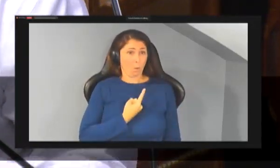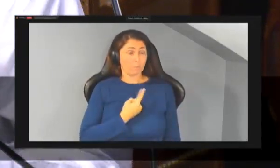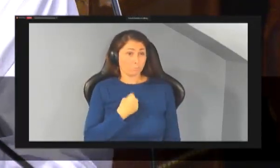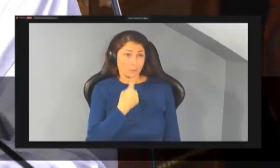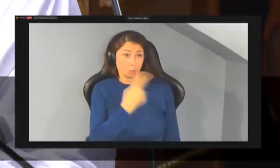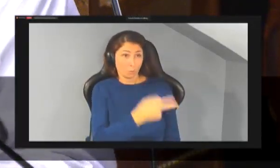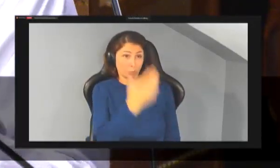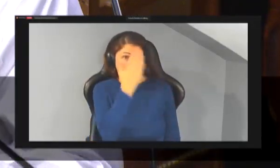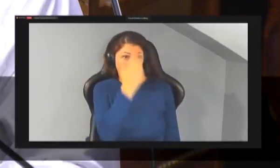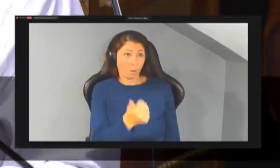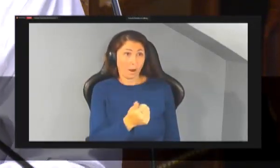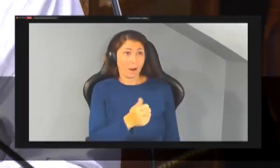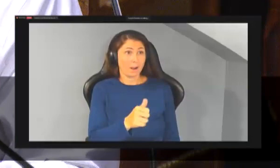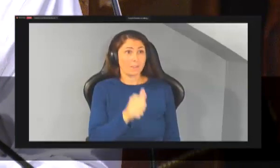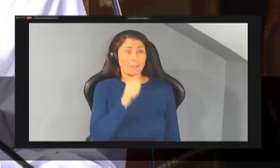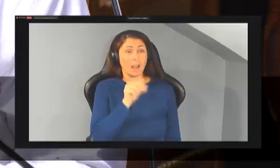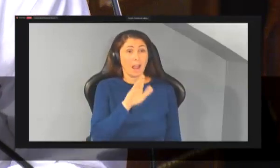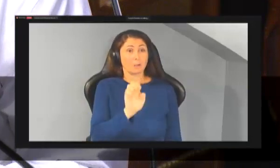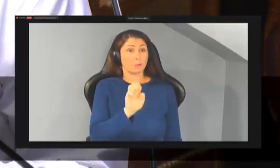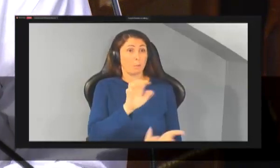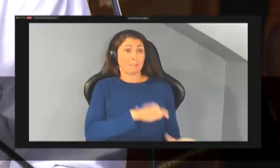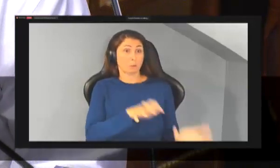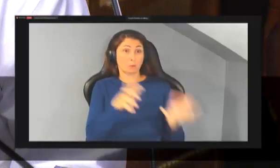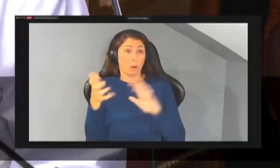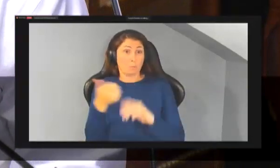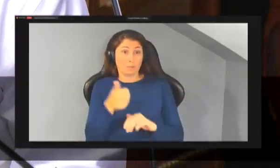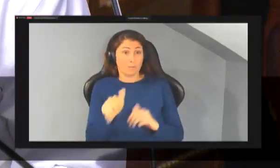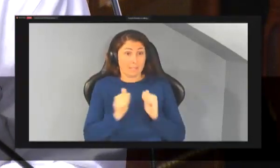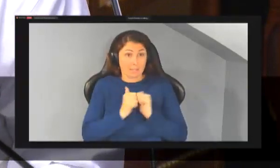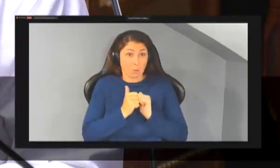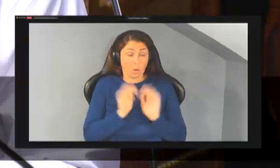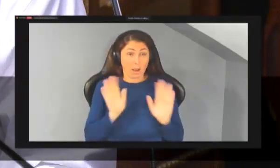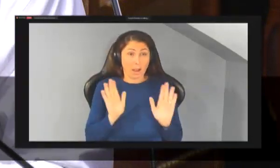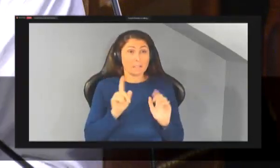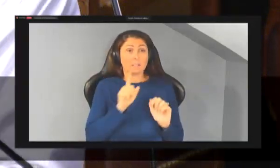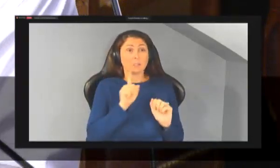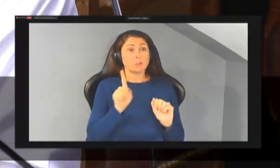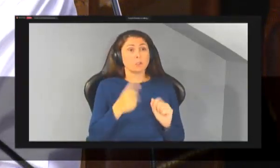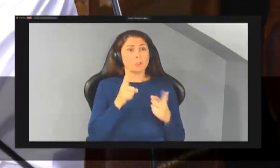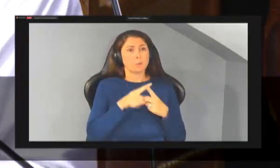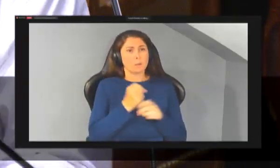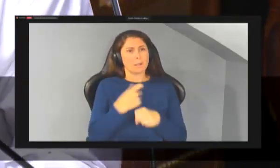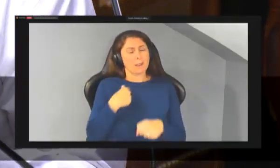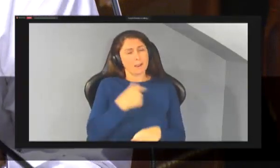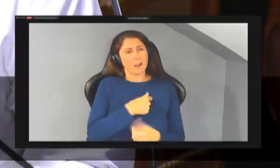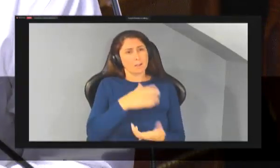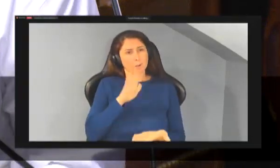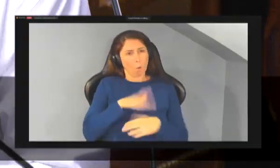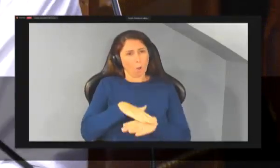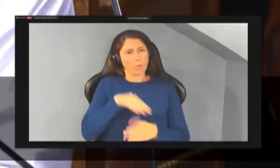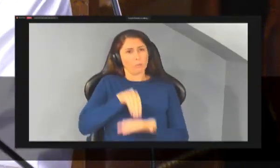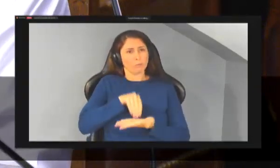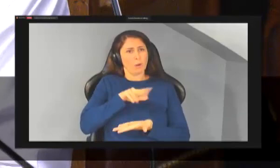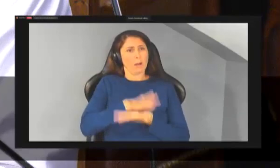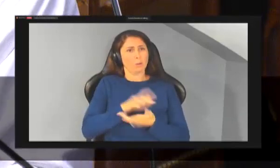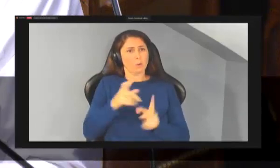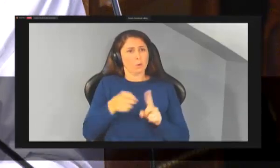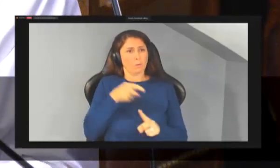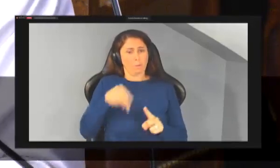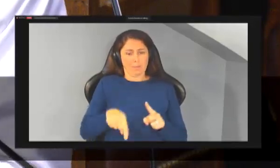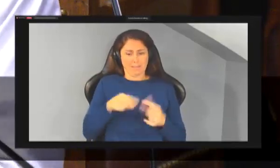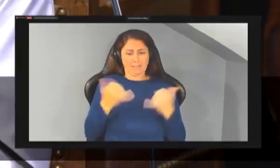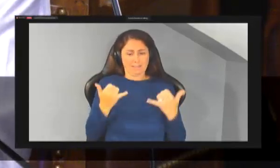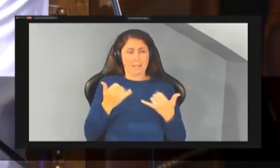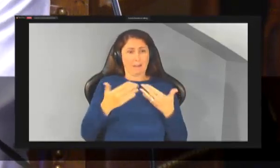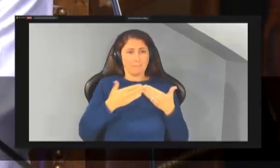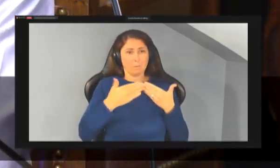And that's not to be disruptive in any way. It is to get us on the record from this day forward that we won't